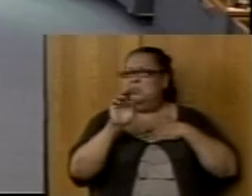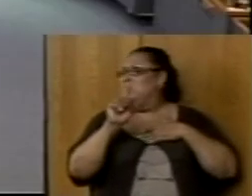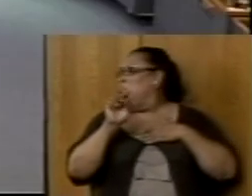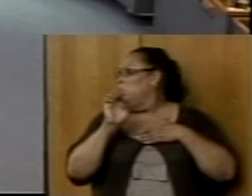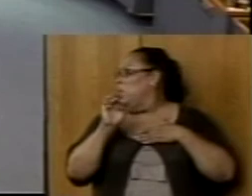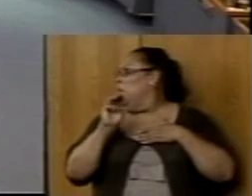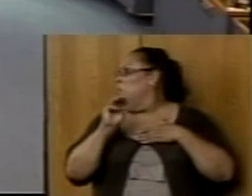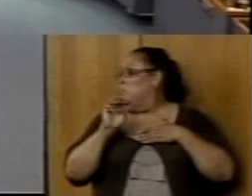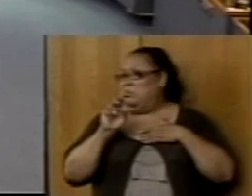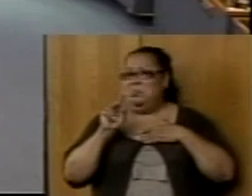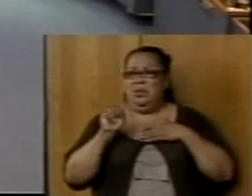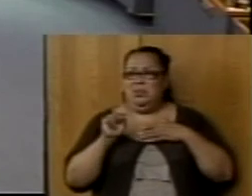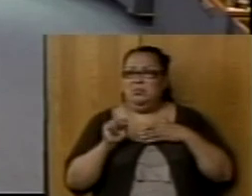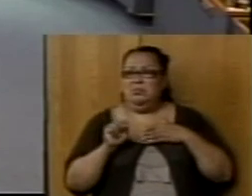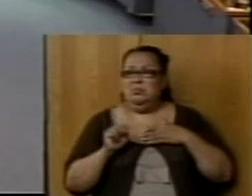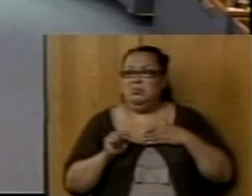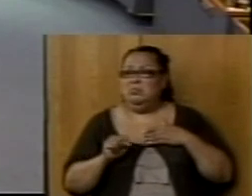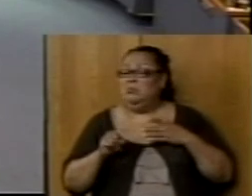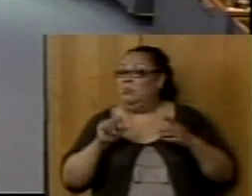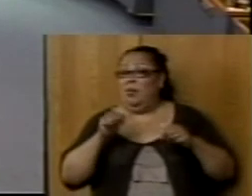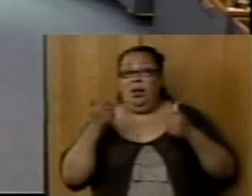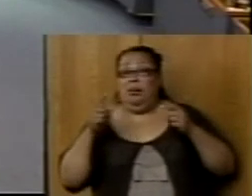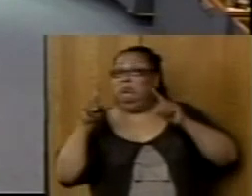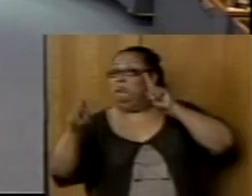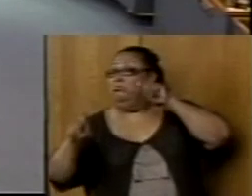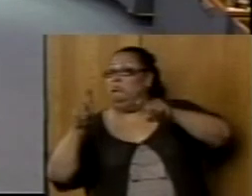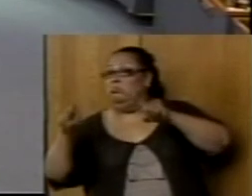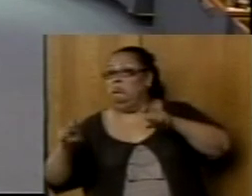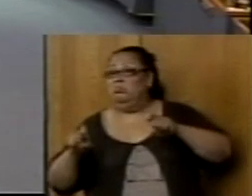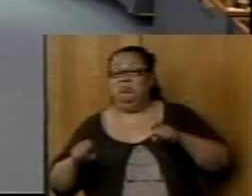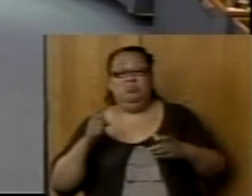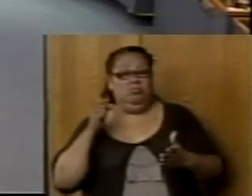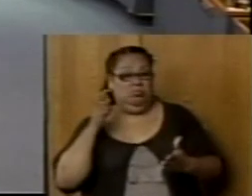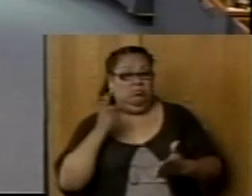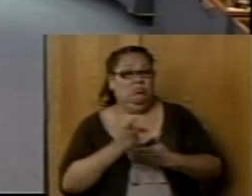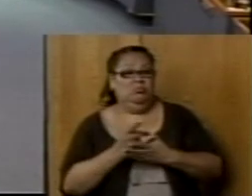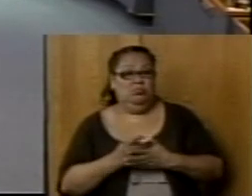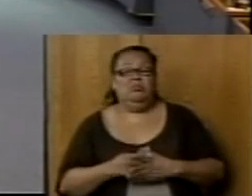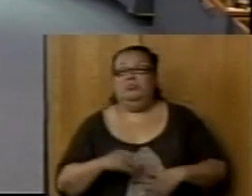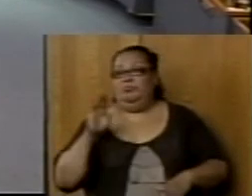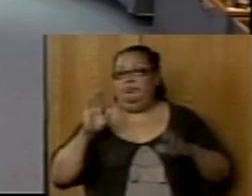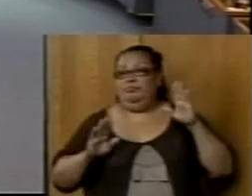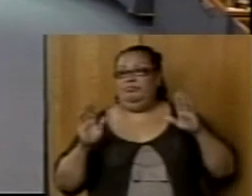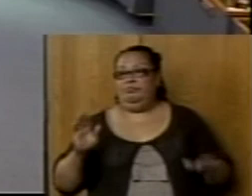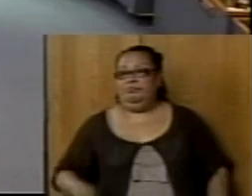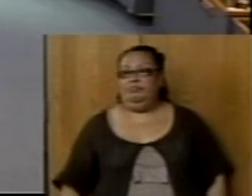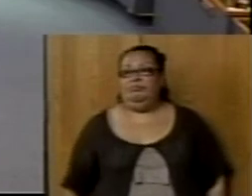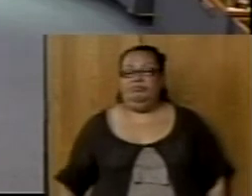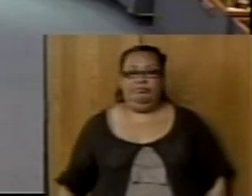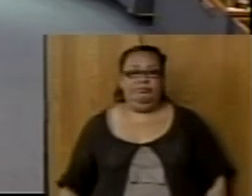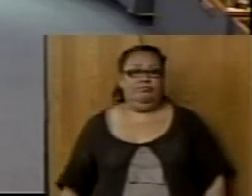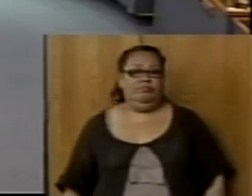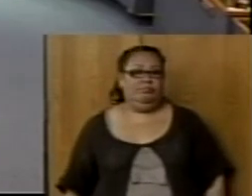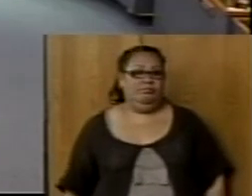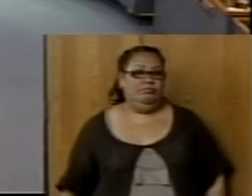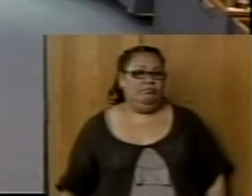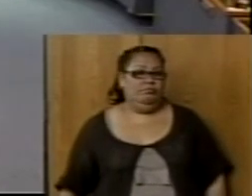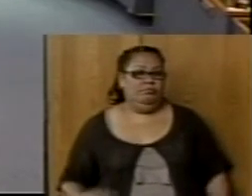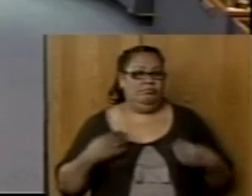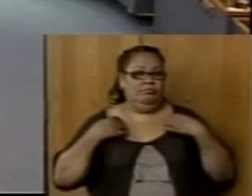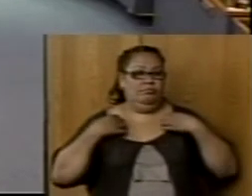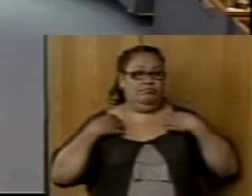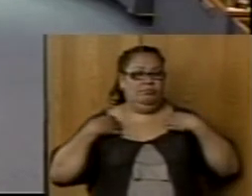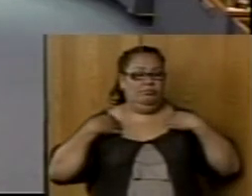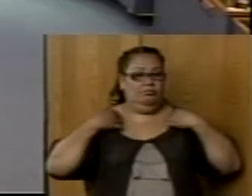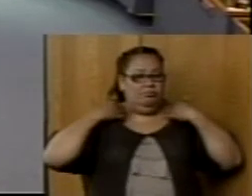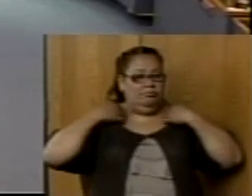satisfy you? Yeah. Thank you, Mr. Cano. Any other questions or comments from the board? I have a motion by Dr. Second. Saavedra, seconded by Mrs. Peña to approve item